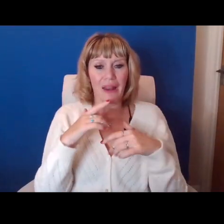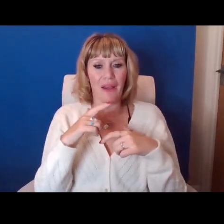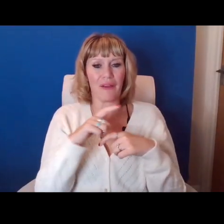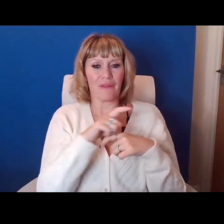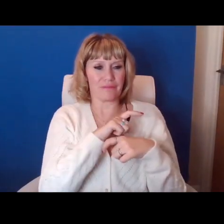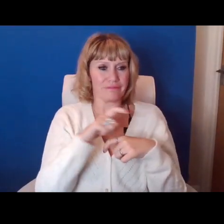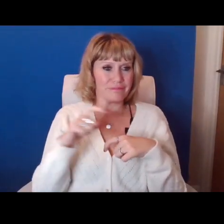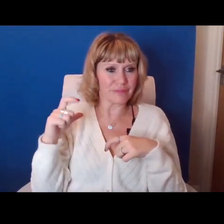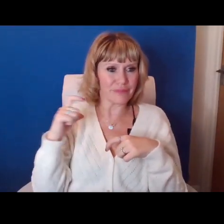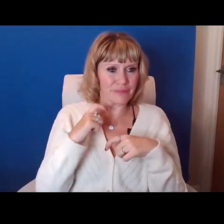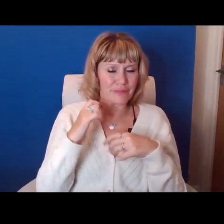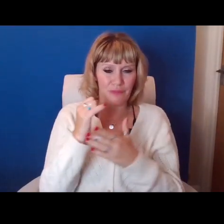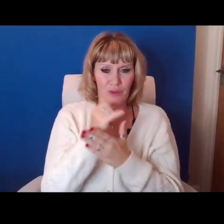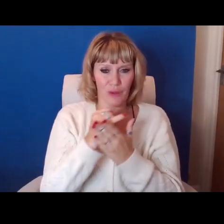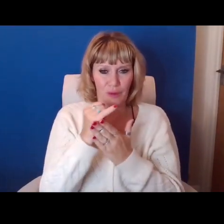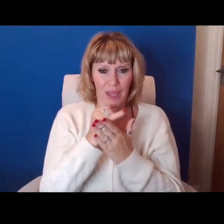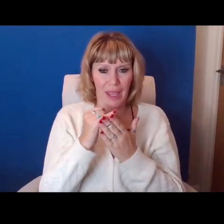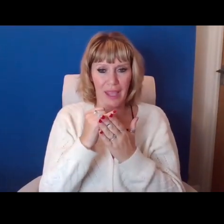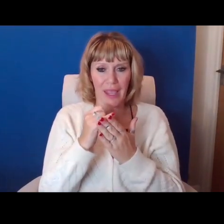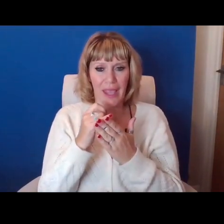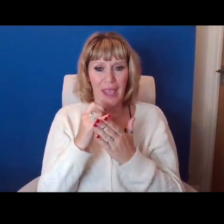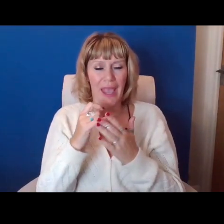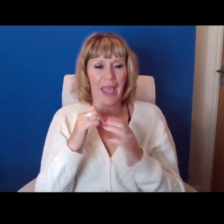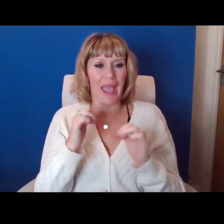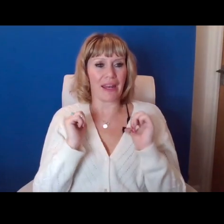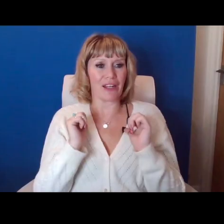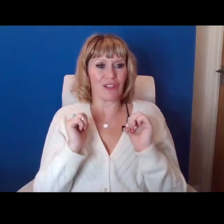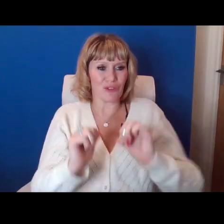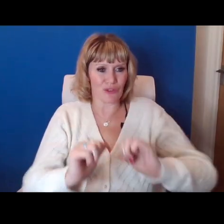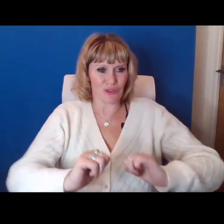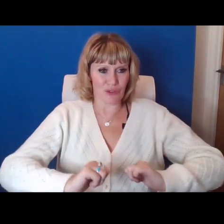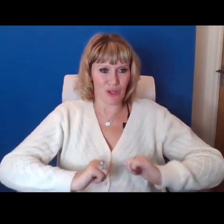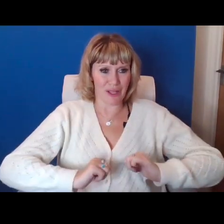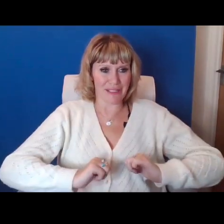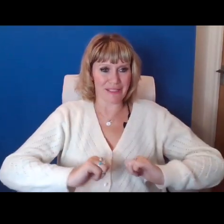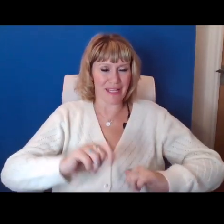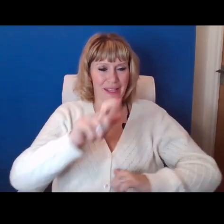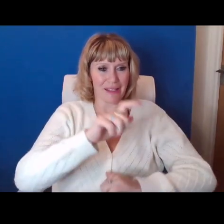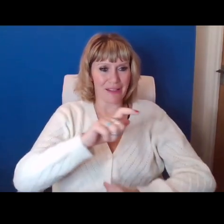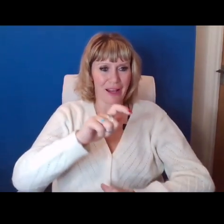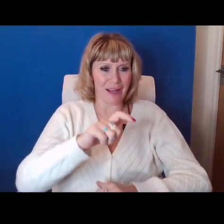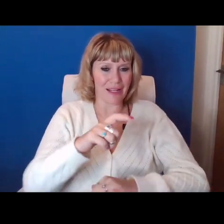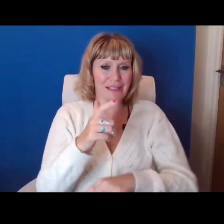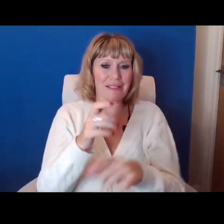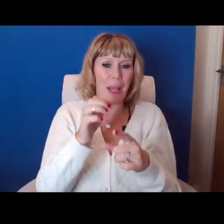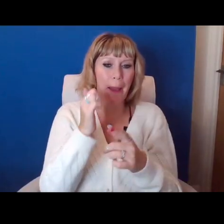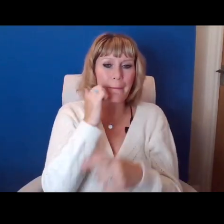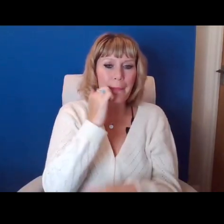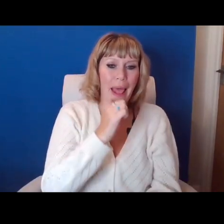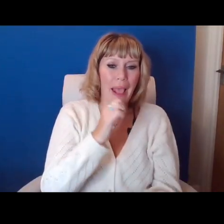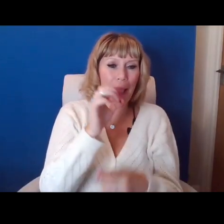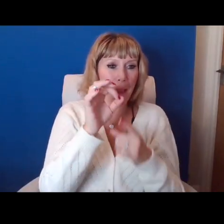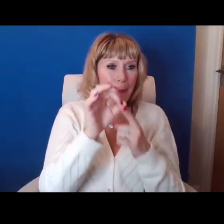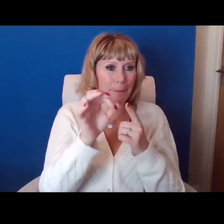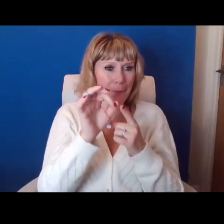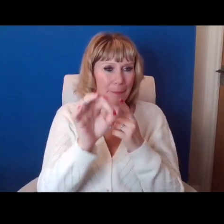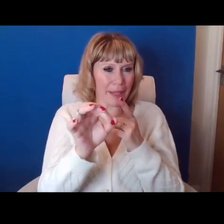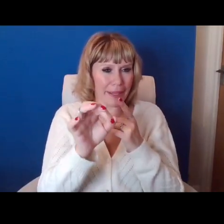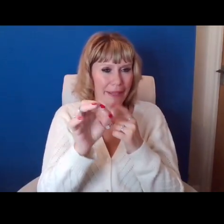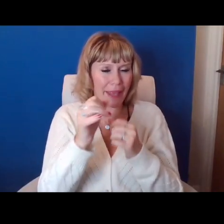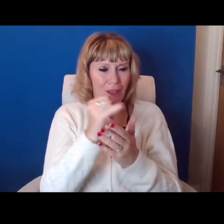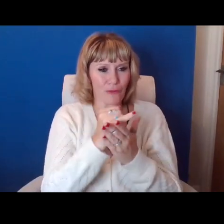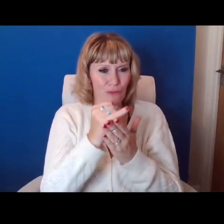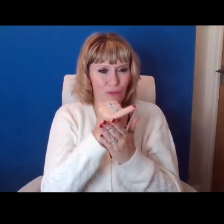wearing a hand-knitted jersey in shades of black, pink, turquoise, and grey in sort of